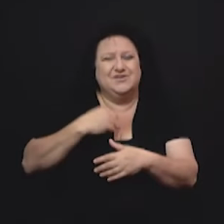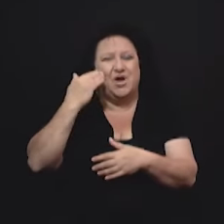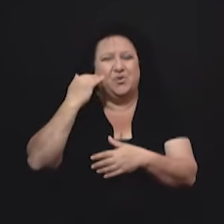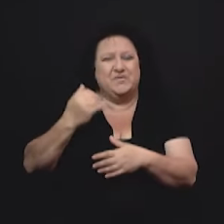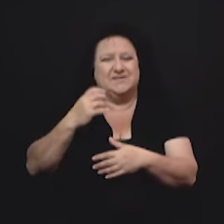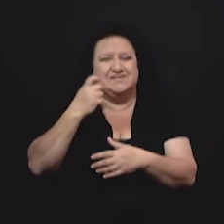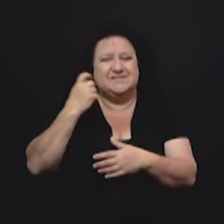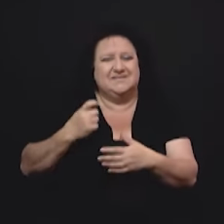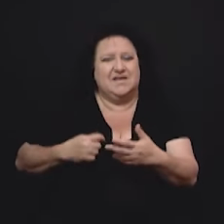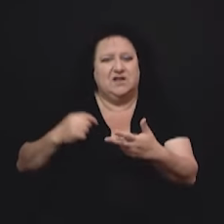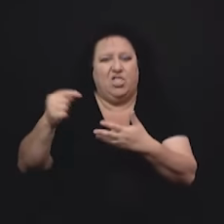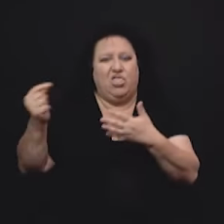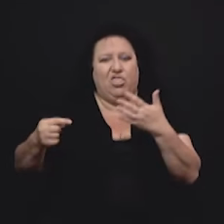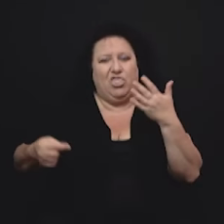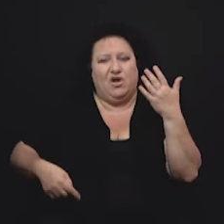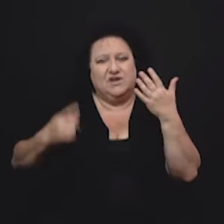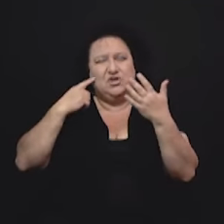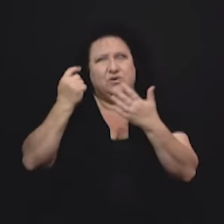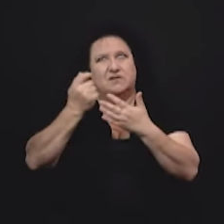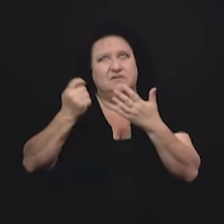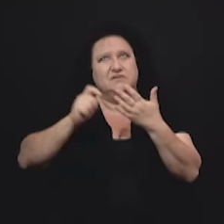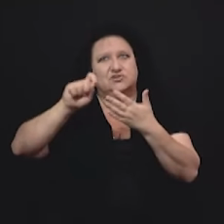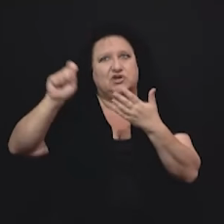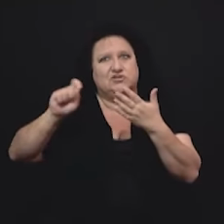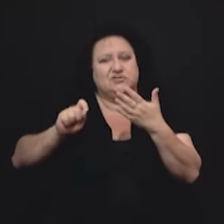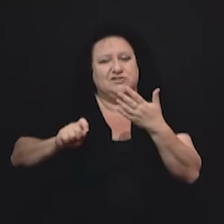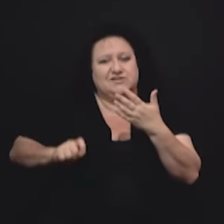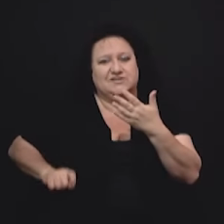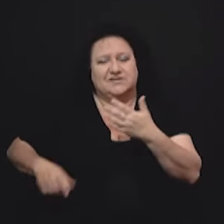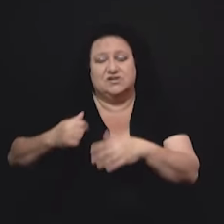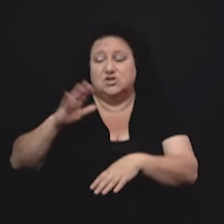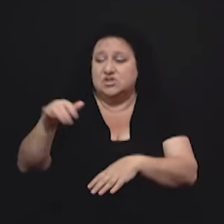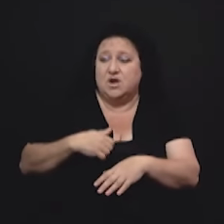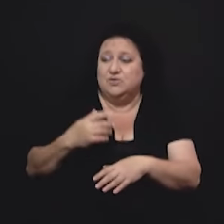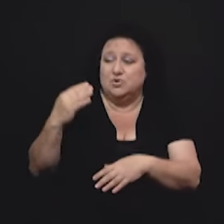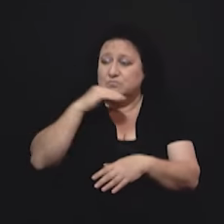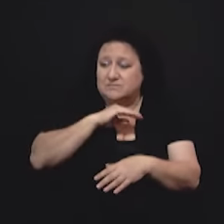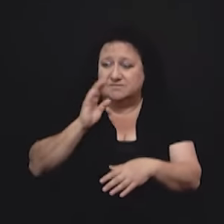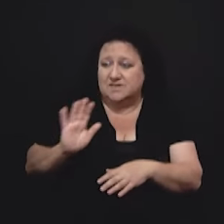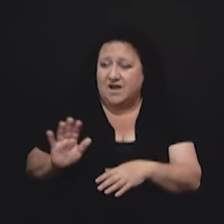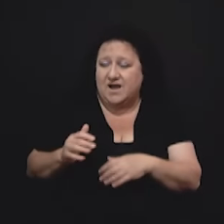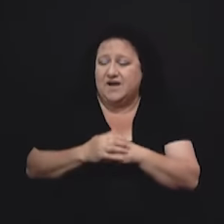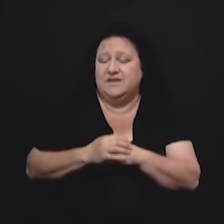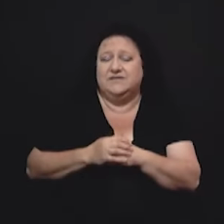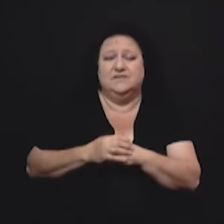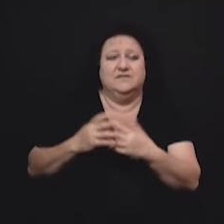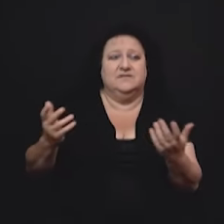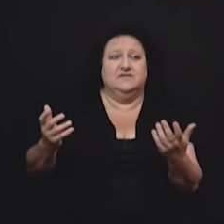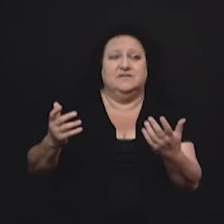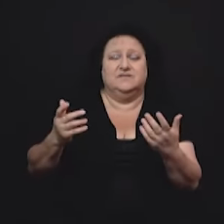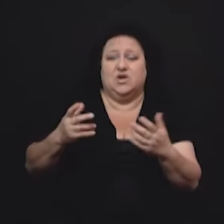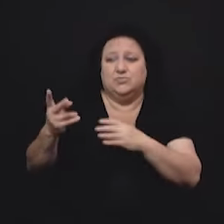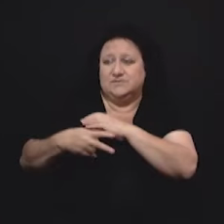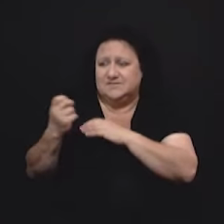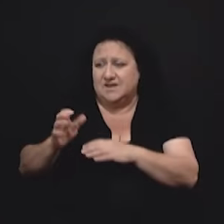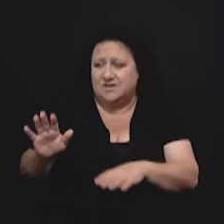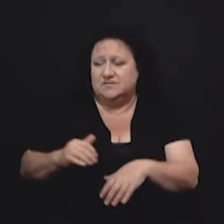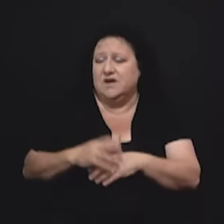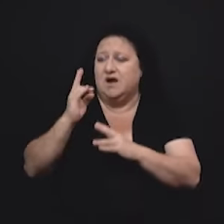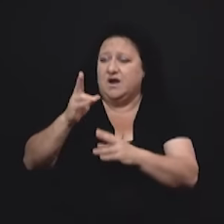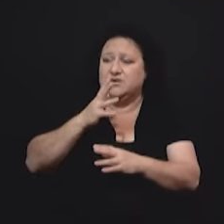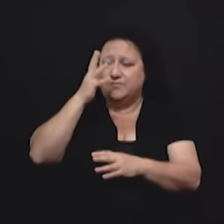Don't give false testimony, which I'm struggling with Lucas on these days. Don't give false testimony. Honor your mother and father also, and